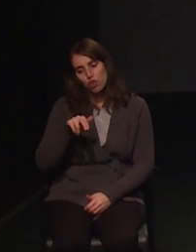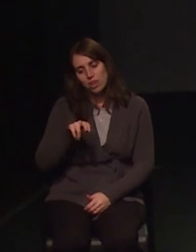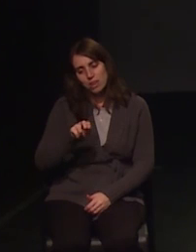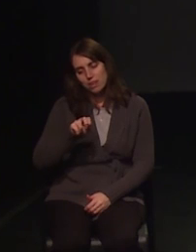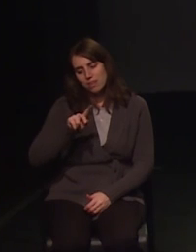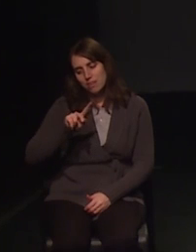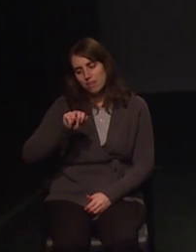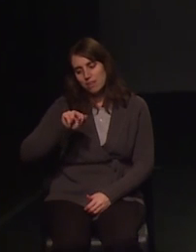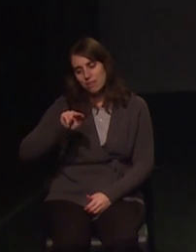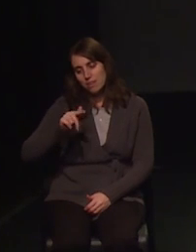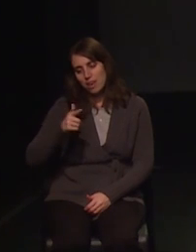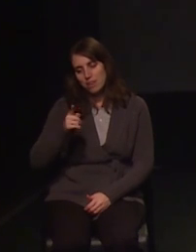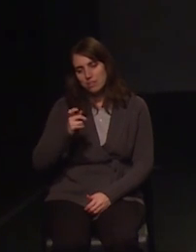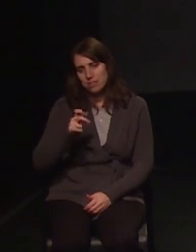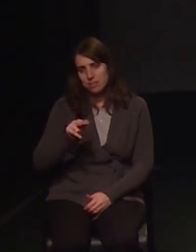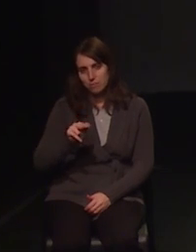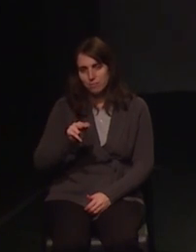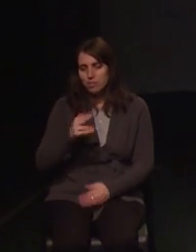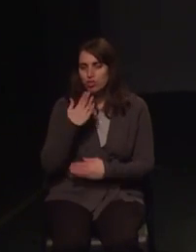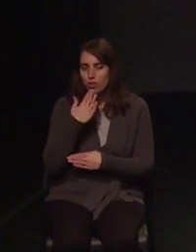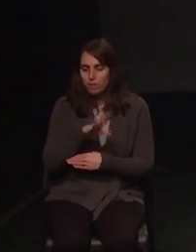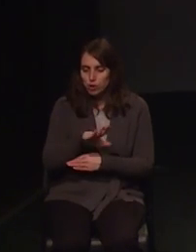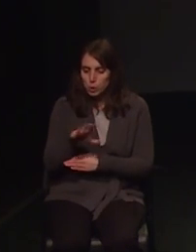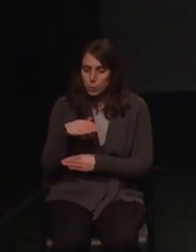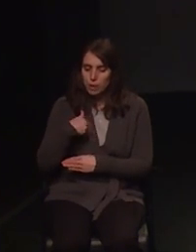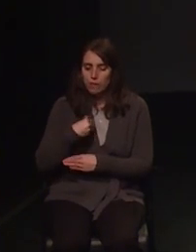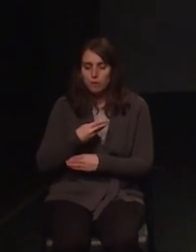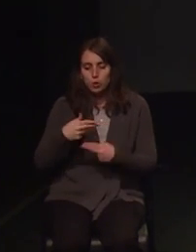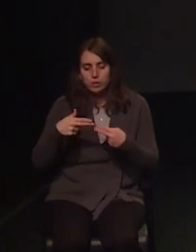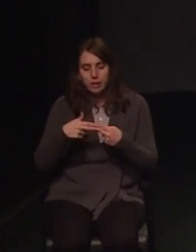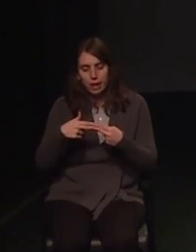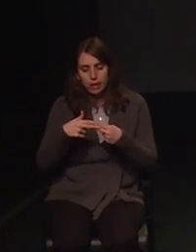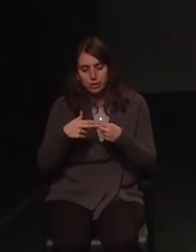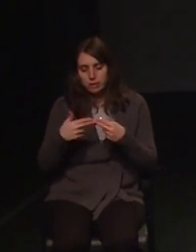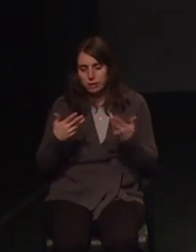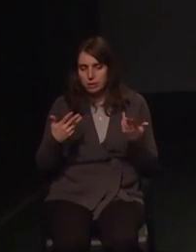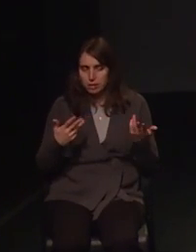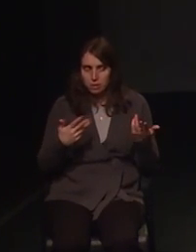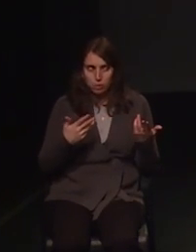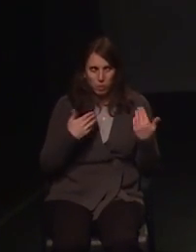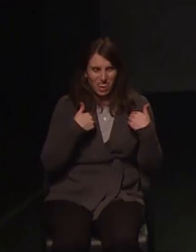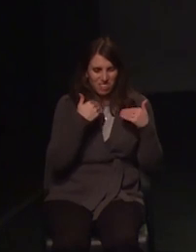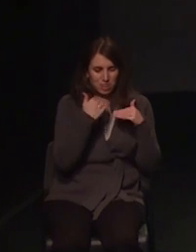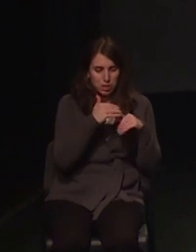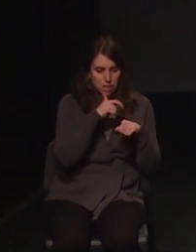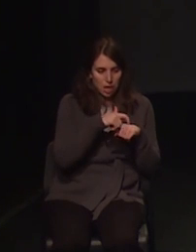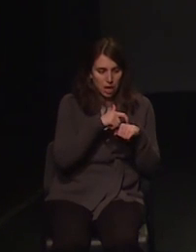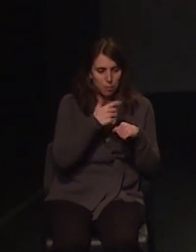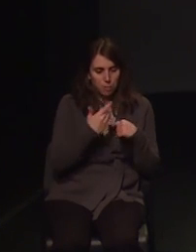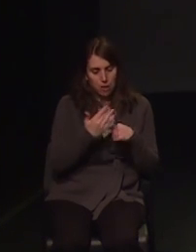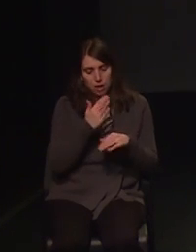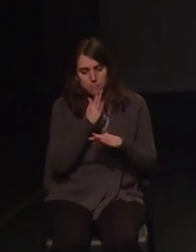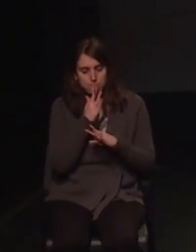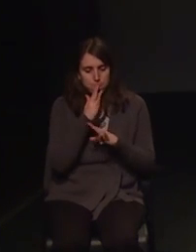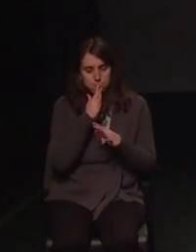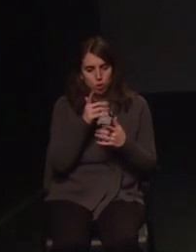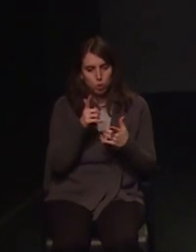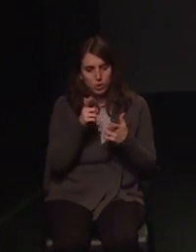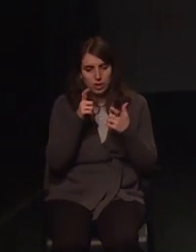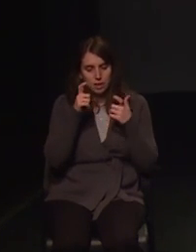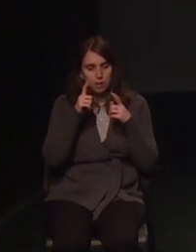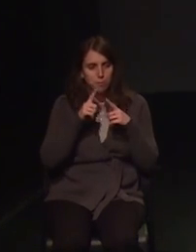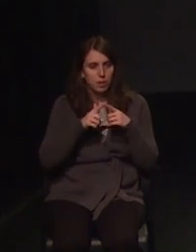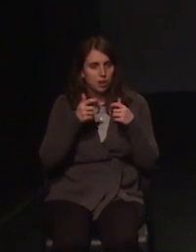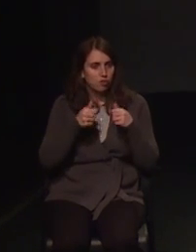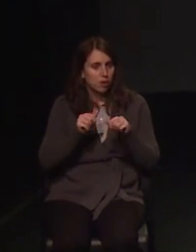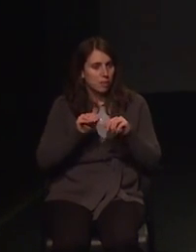have a couple of slides for you. We have limited time, as our moderator has already pointed out, so I might talk really quickly, but I'm going to try to be clear, and if